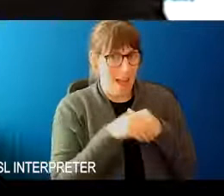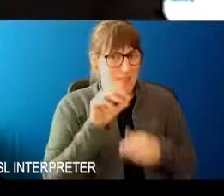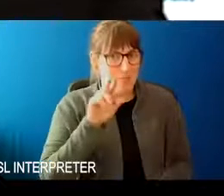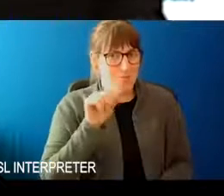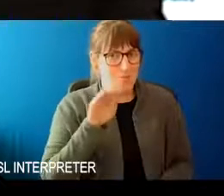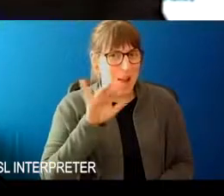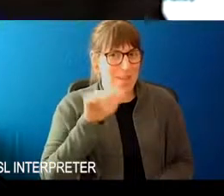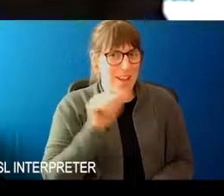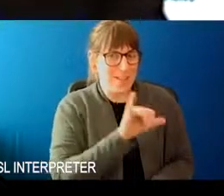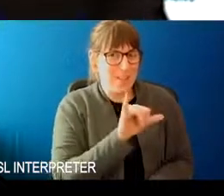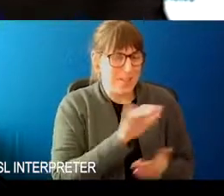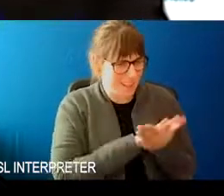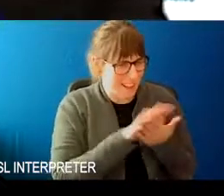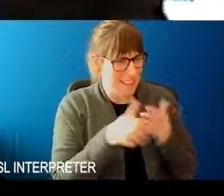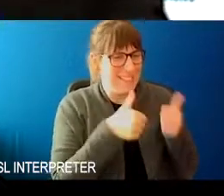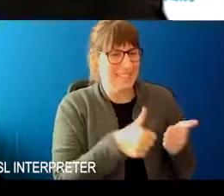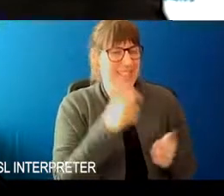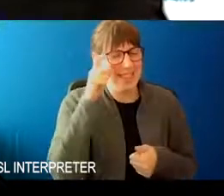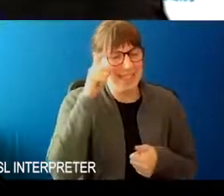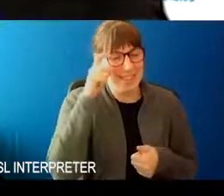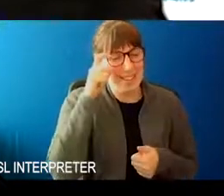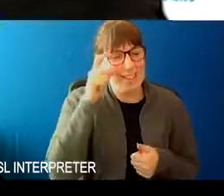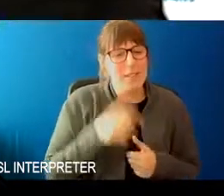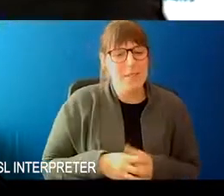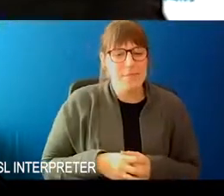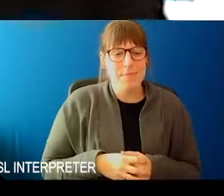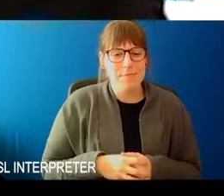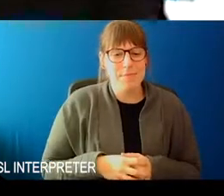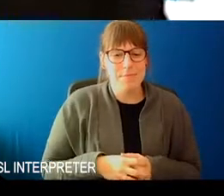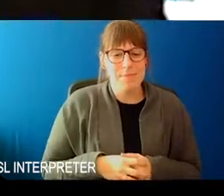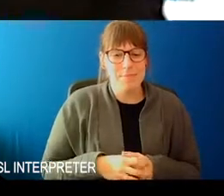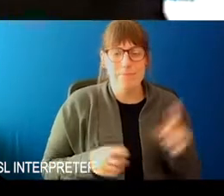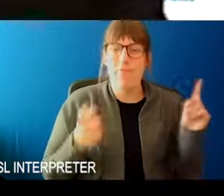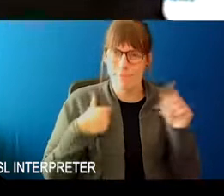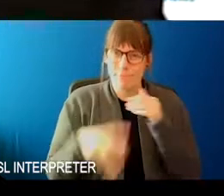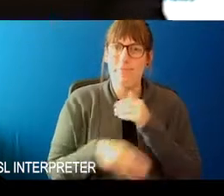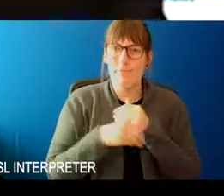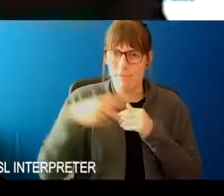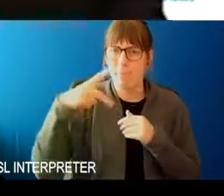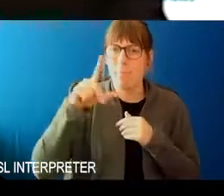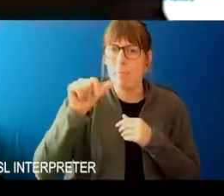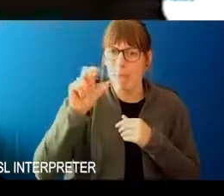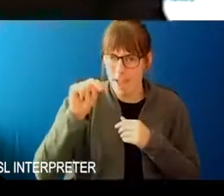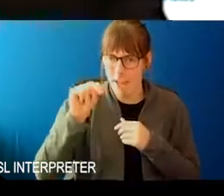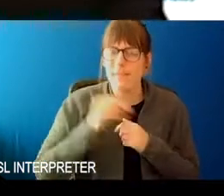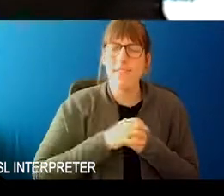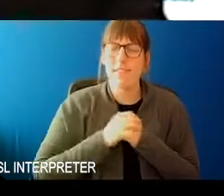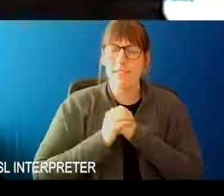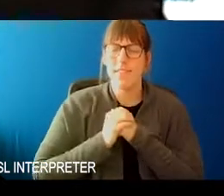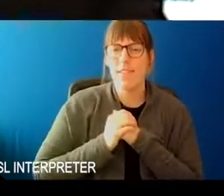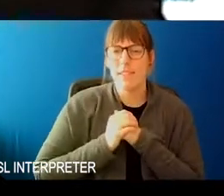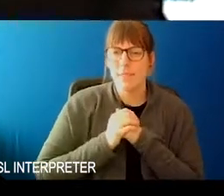Great. Oh, and you got Rabia's in there. That's great. Yeah. And the plan. I put down